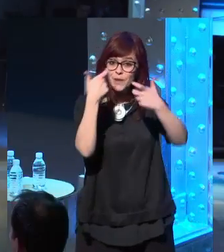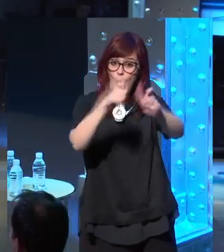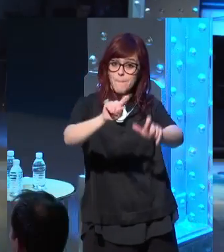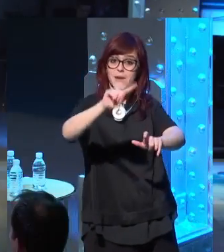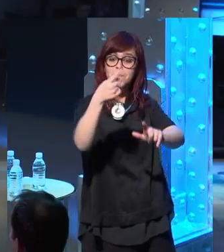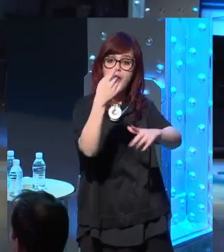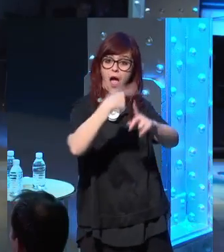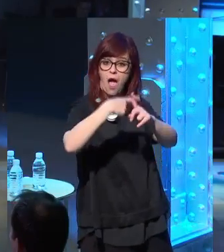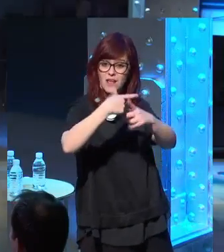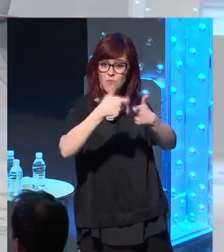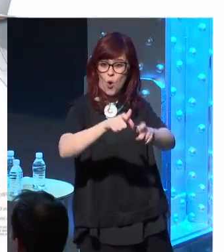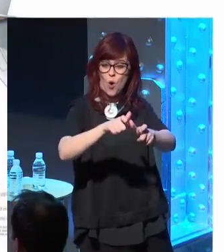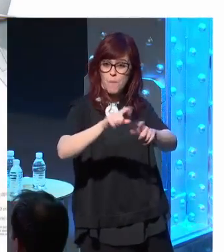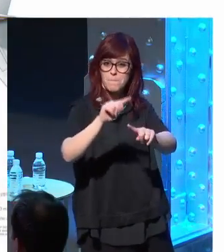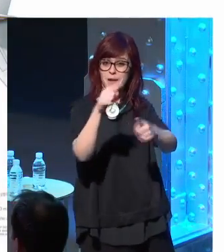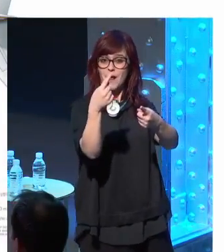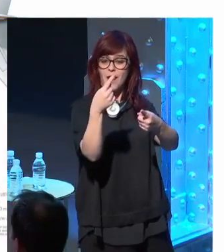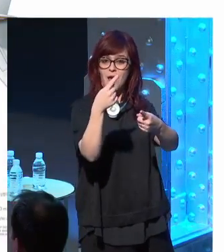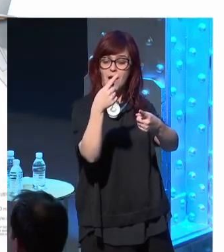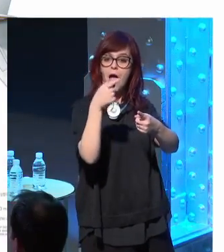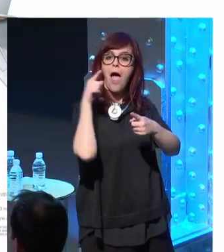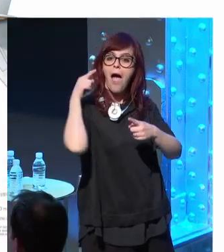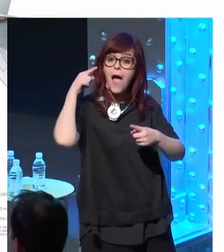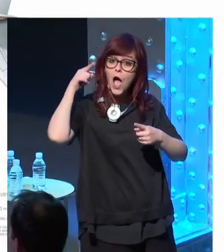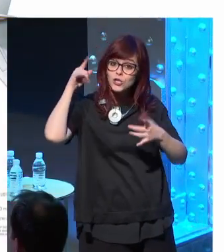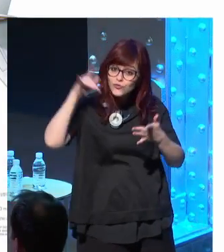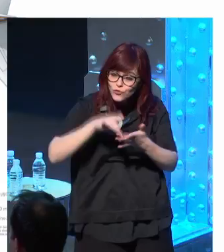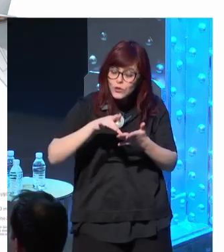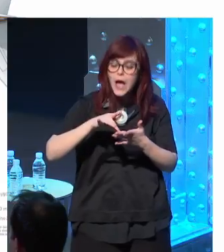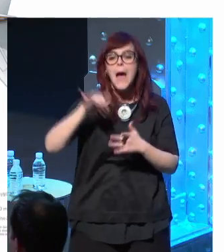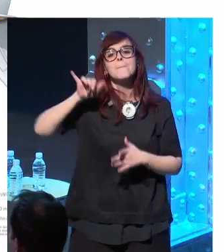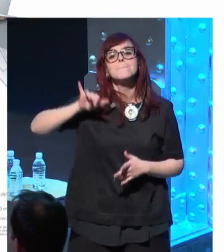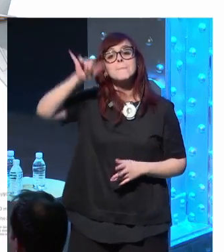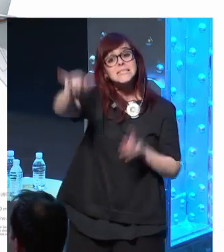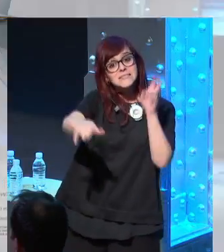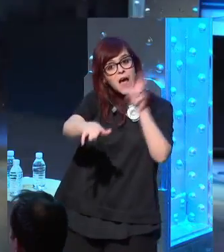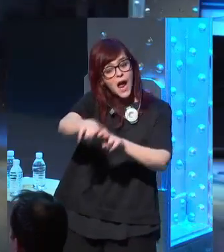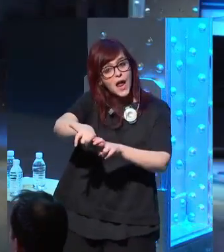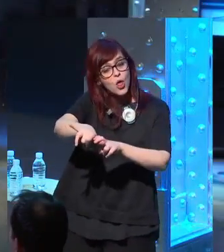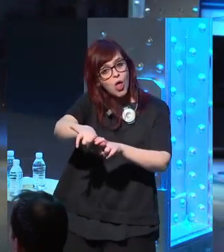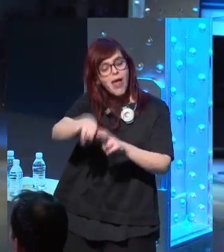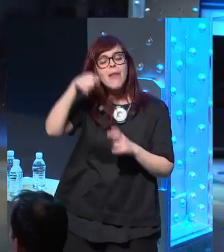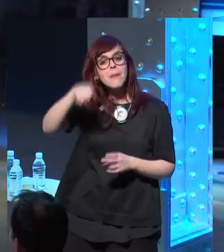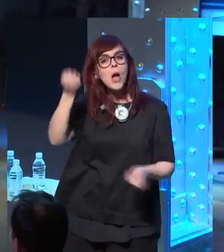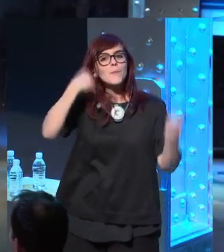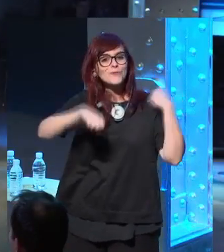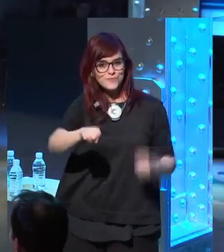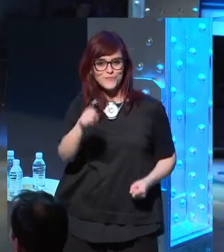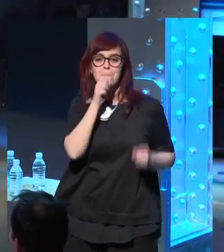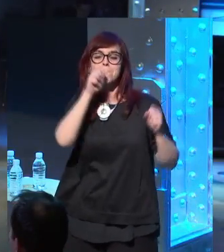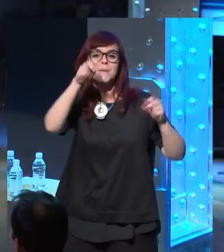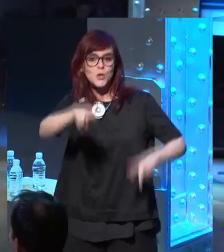plane, there's a twice as high likelihood of an incident of air rage if there's no first-class